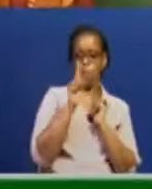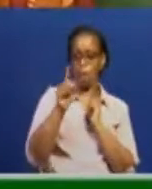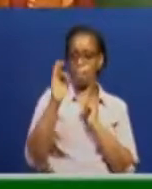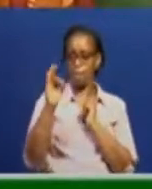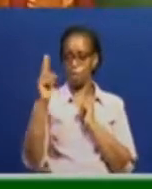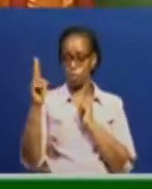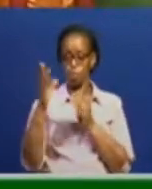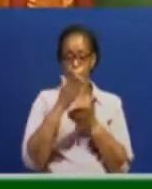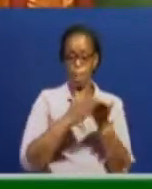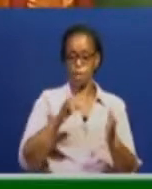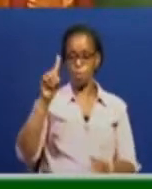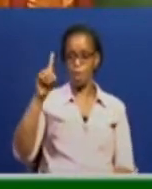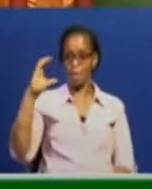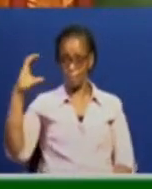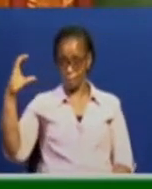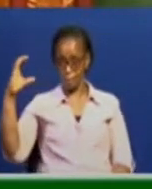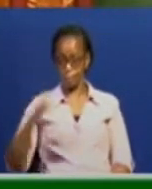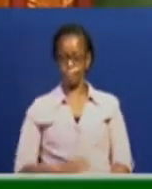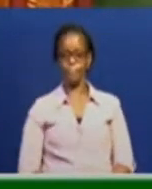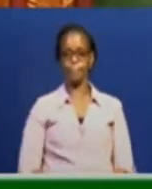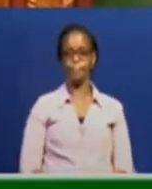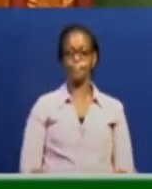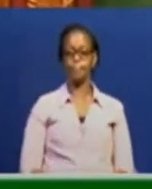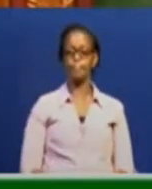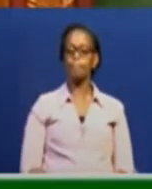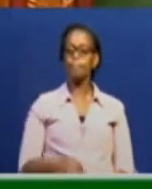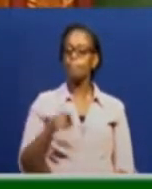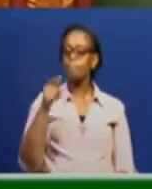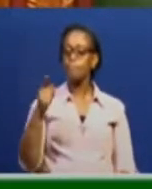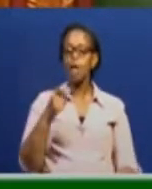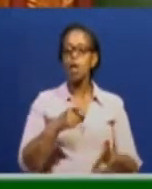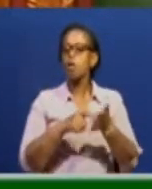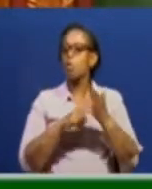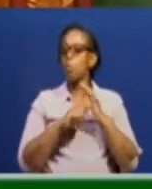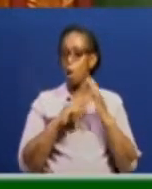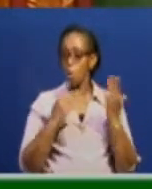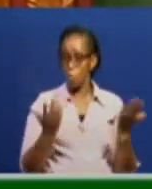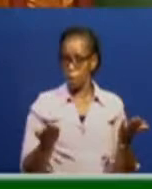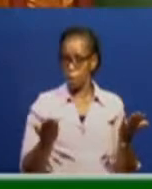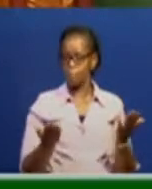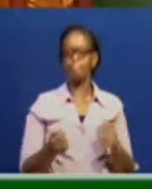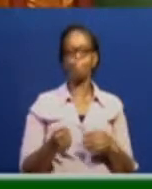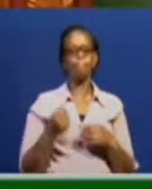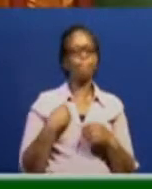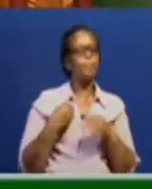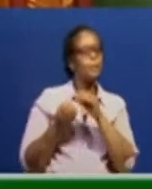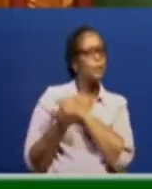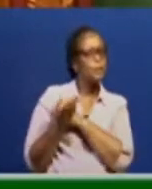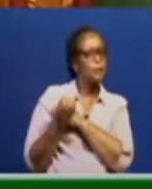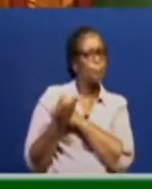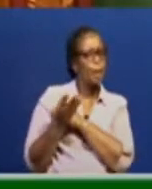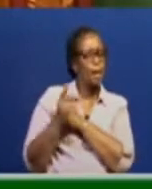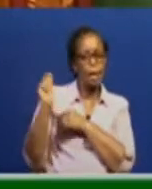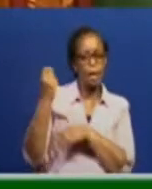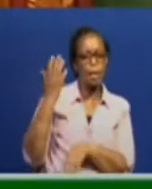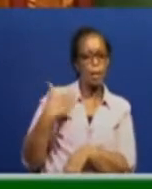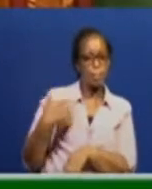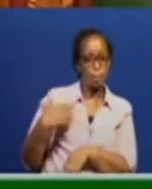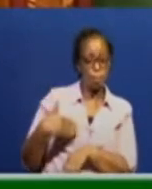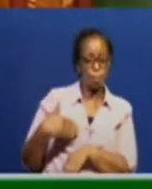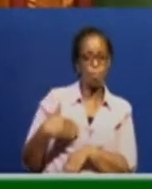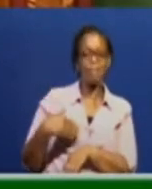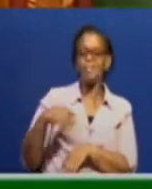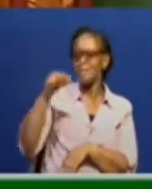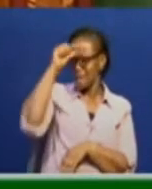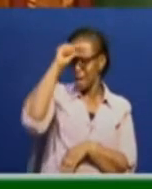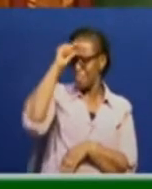132(1)(c). The occasion requires me to give an account to the people of Kenya, the measures taken by